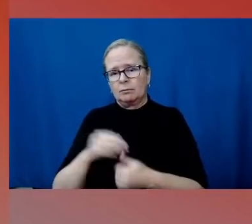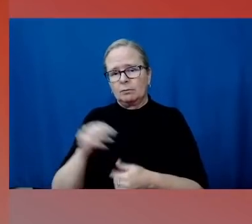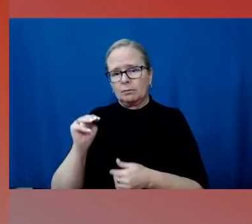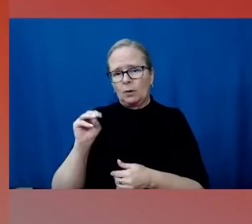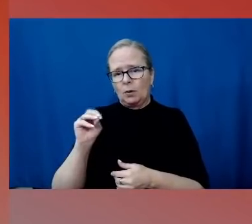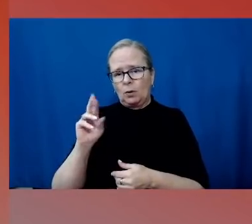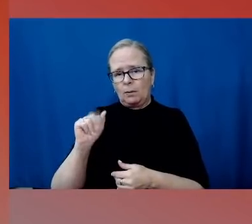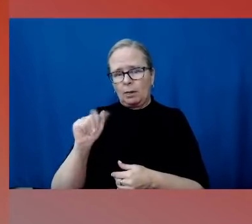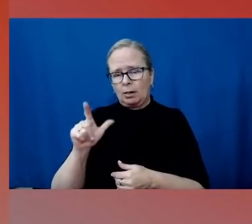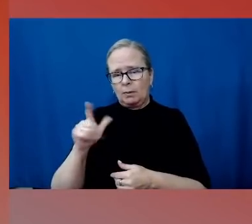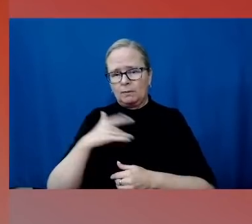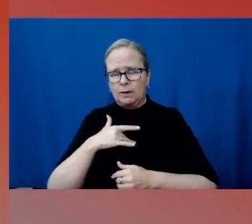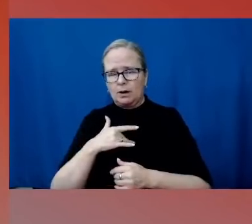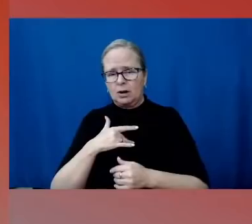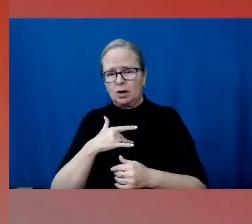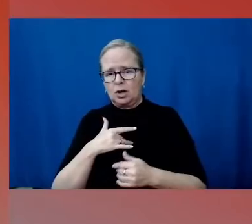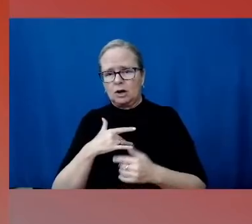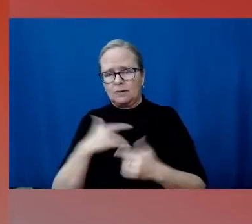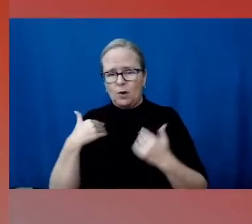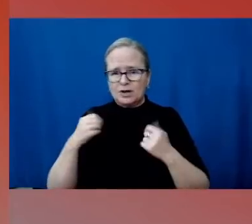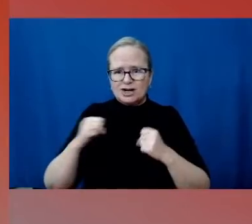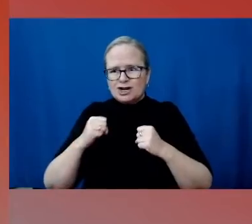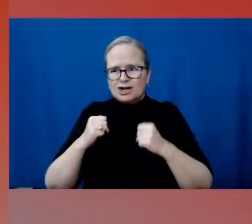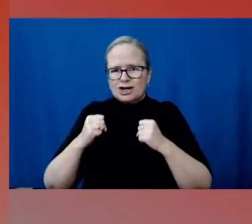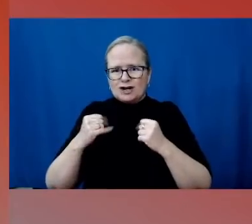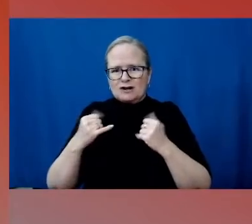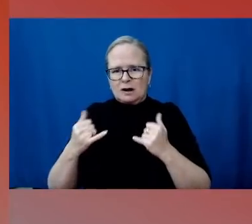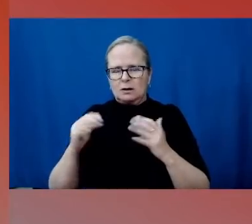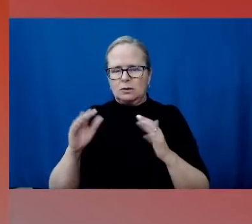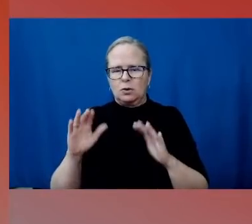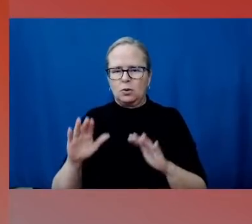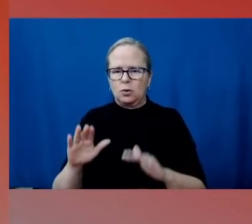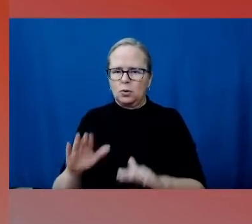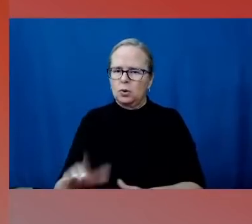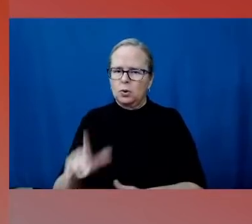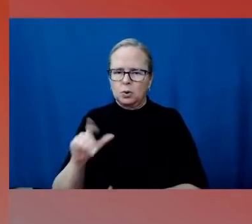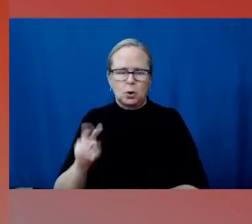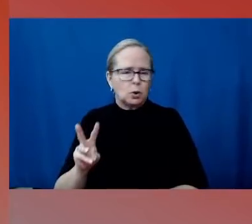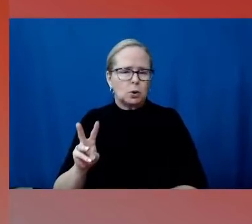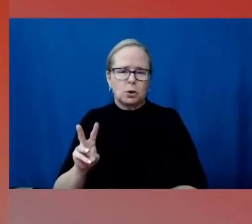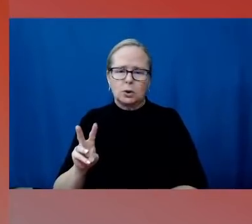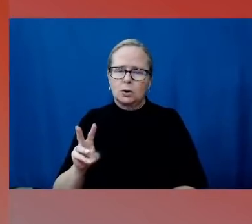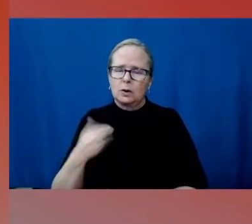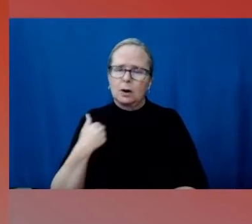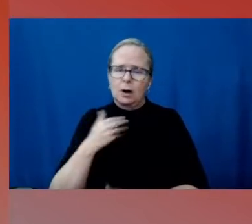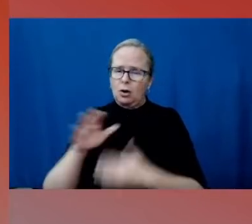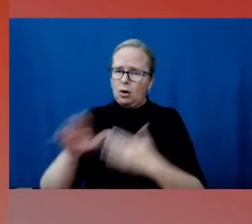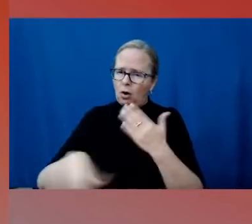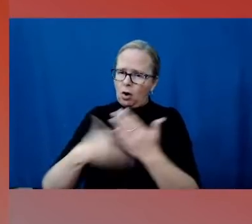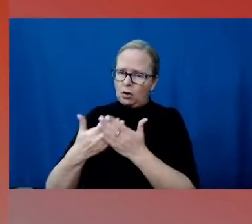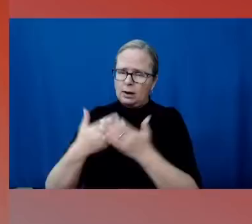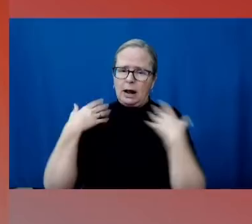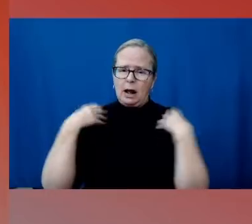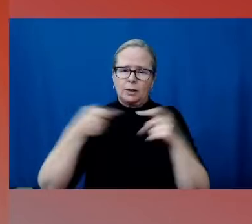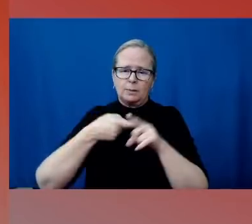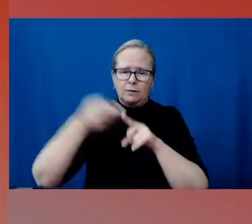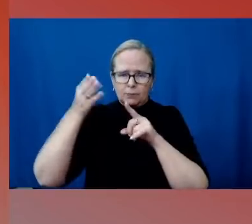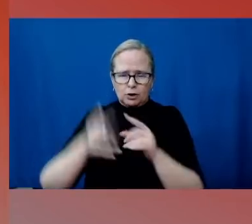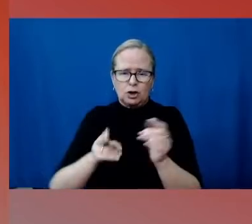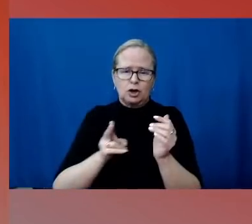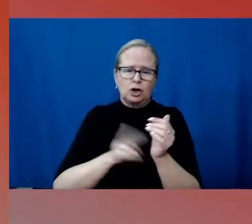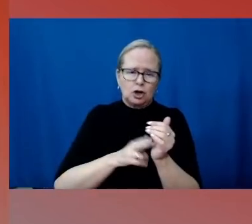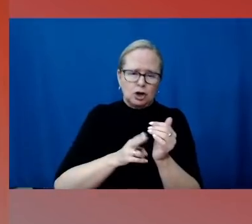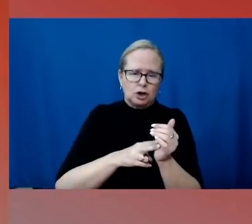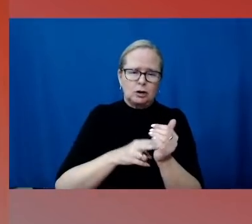fatigue's high, morale's low. Just speaking on behalf of all my allied healthcare professionals, the nurses and respiratory therapists,